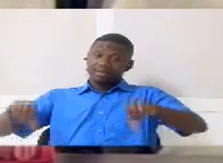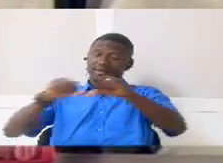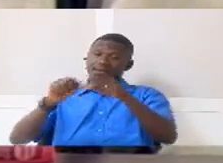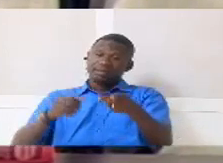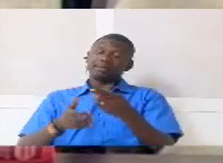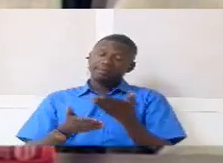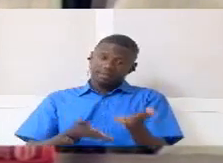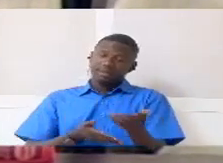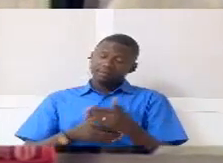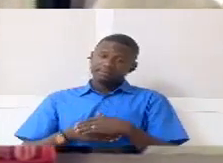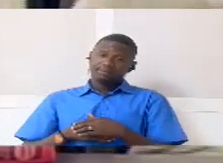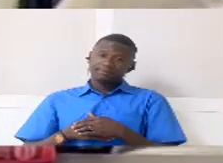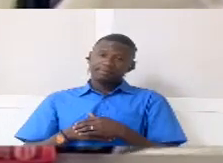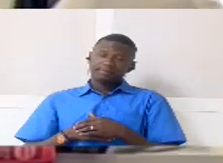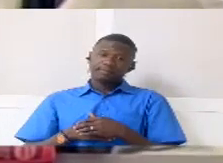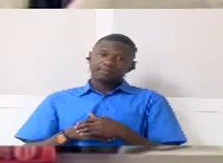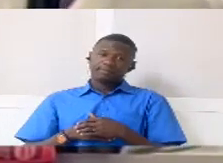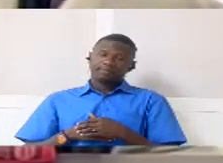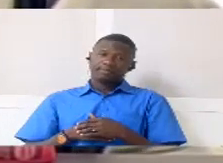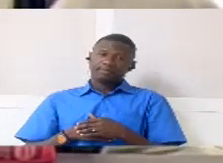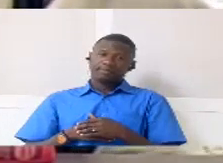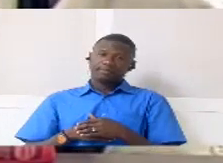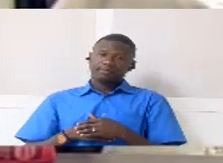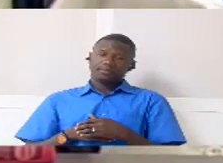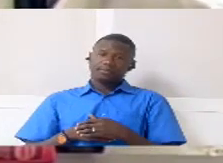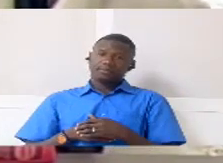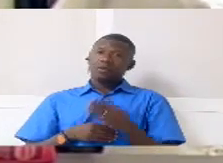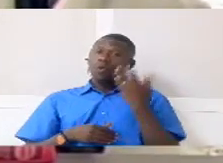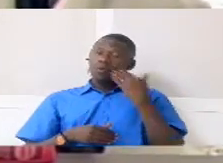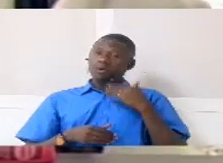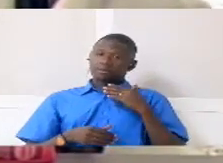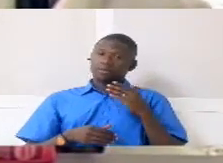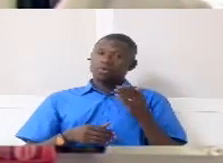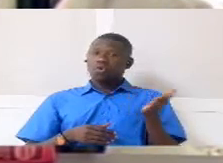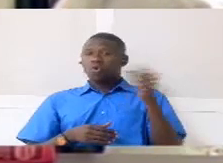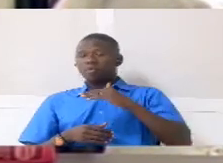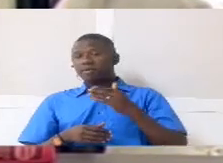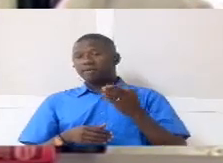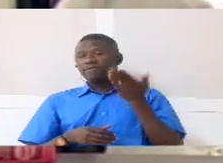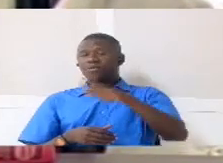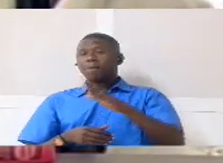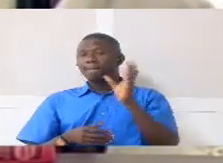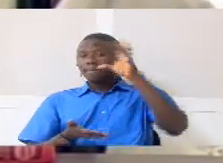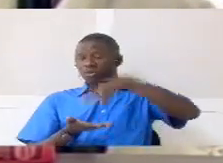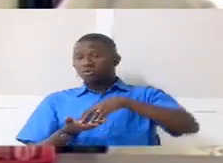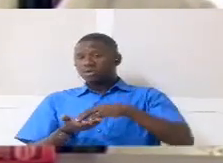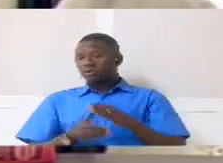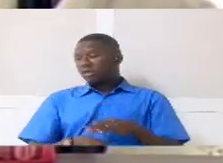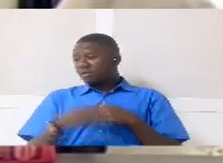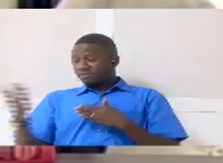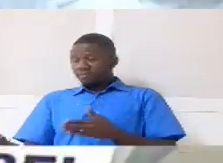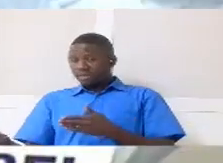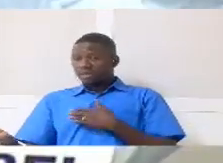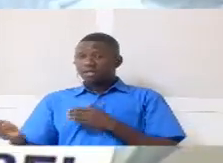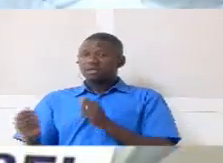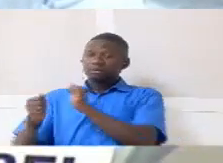be bulbala karola ni be dun kan nambanjul kono wolon di force fen kodi remand is on his own on the right if you're coming from the banjul end.